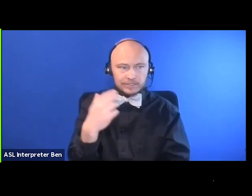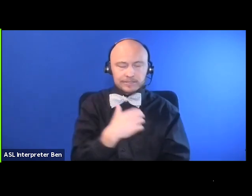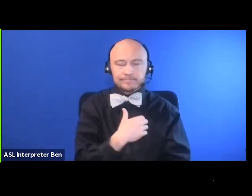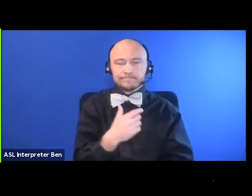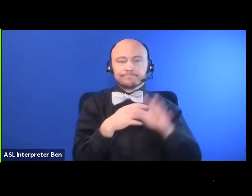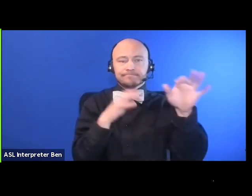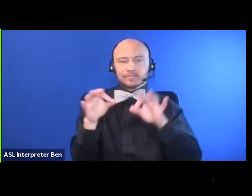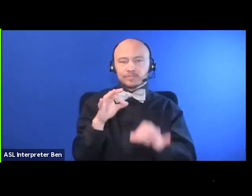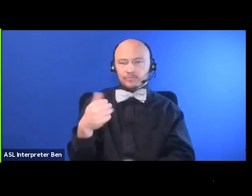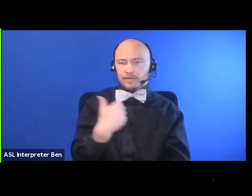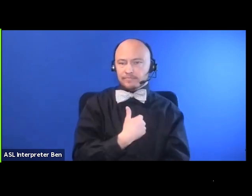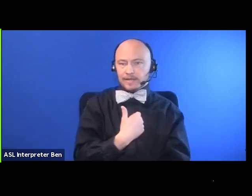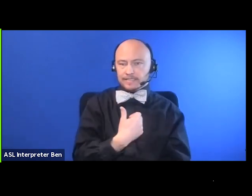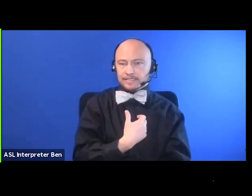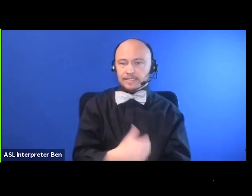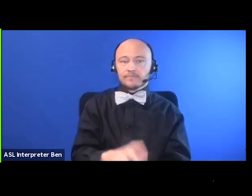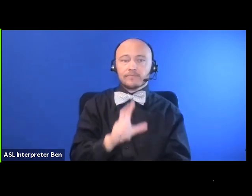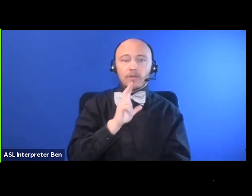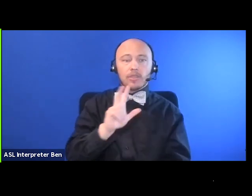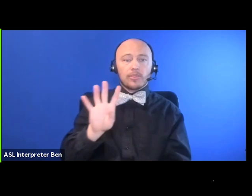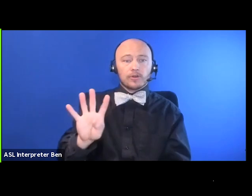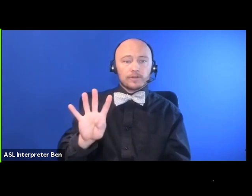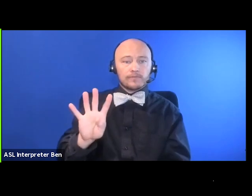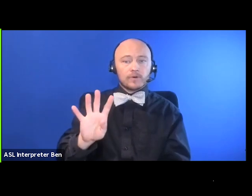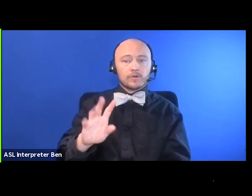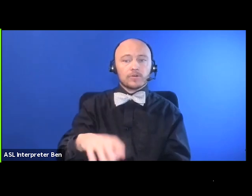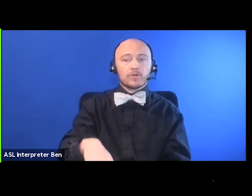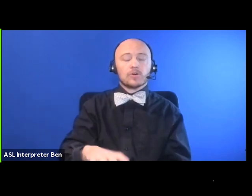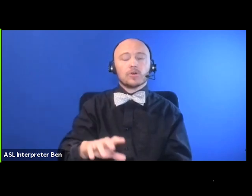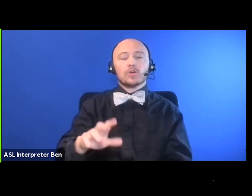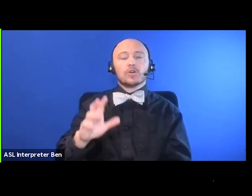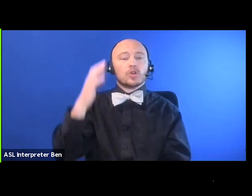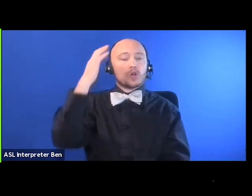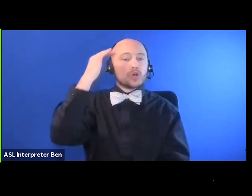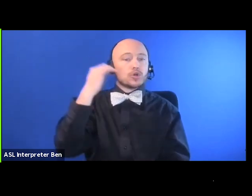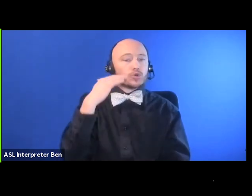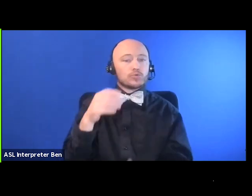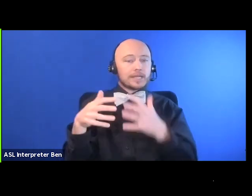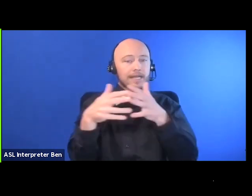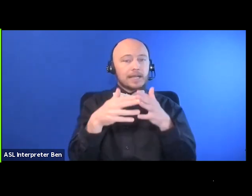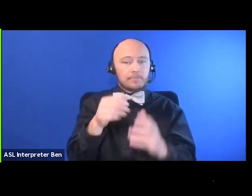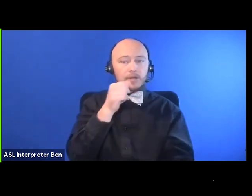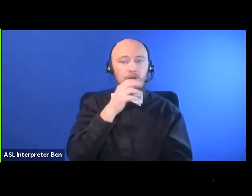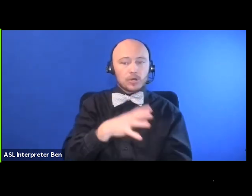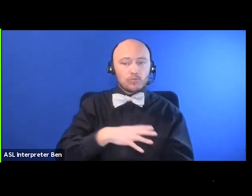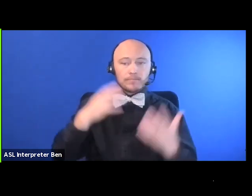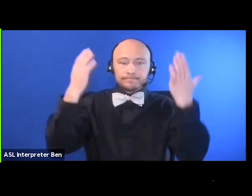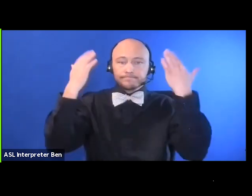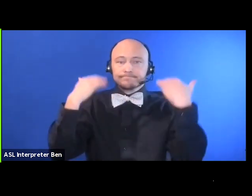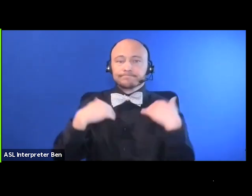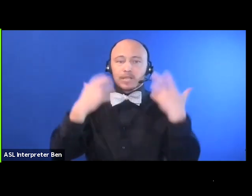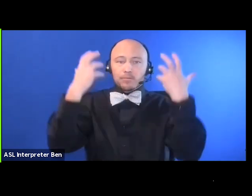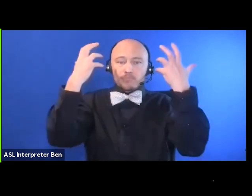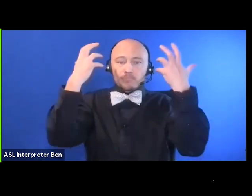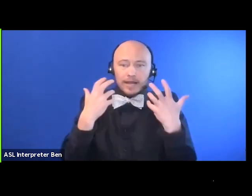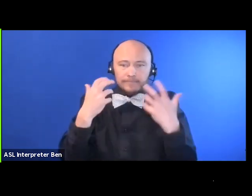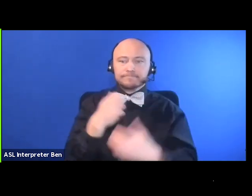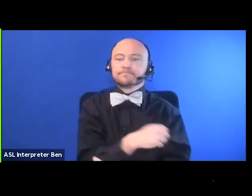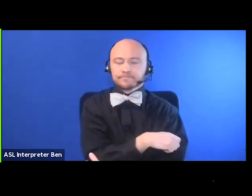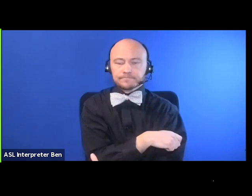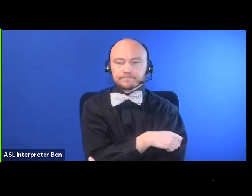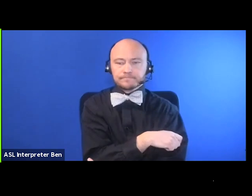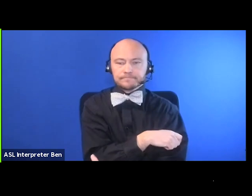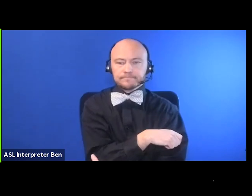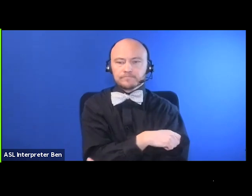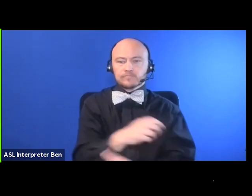describe myself. I'm a 34-year-old Korean-American woman with long, dark brown hair. And